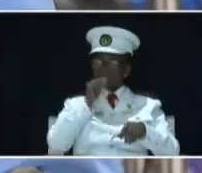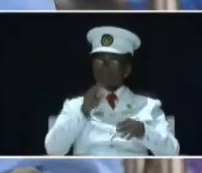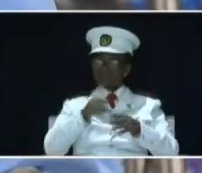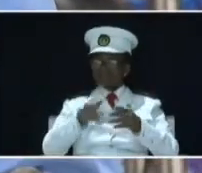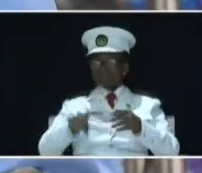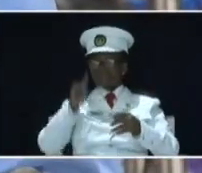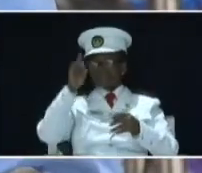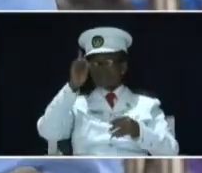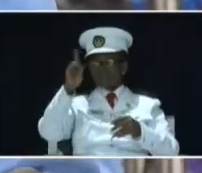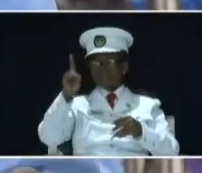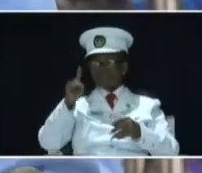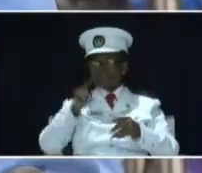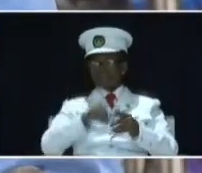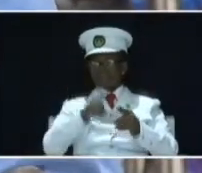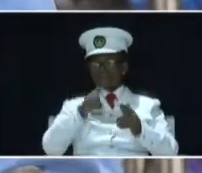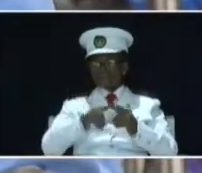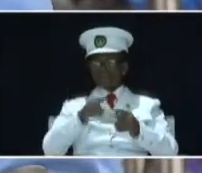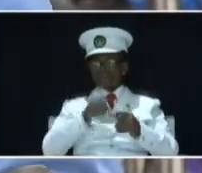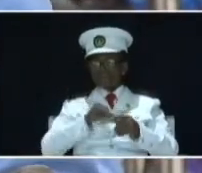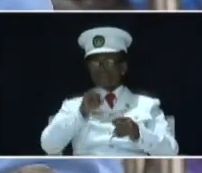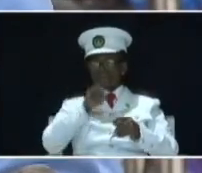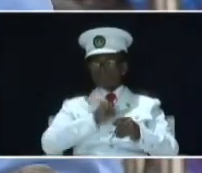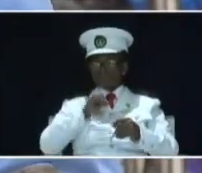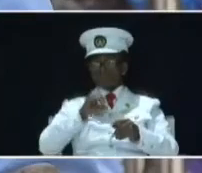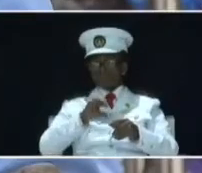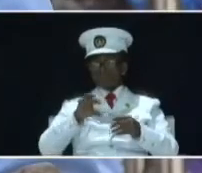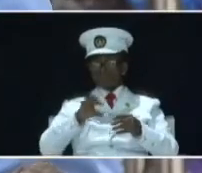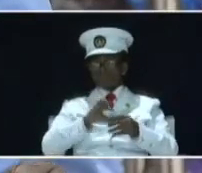I released my anger.